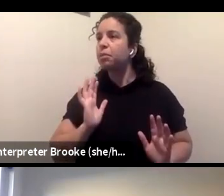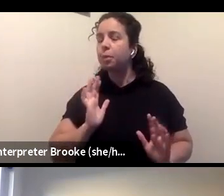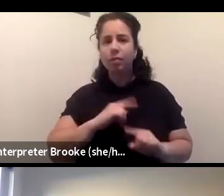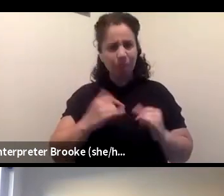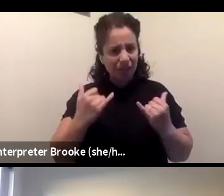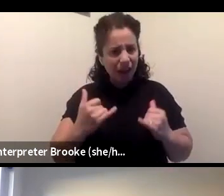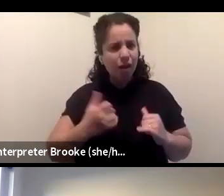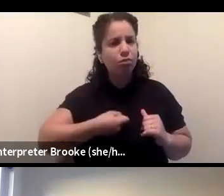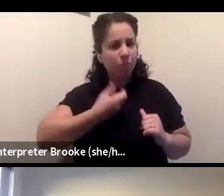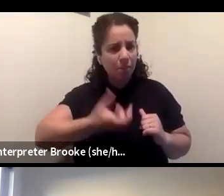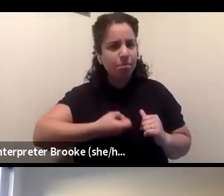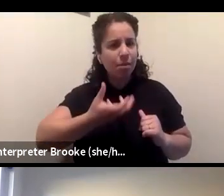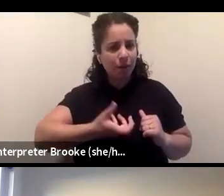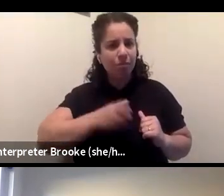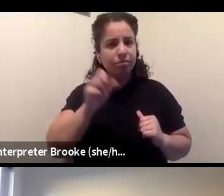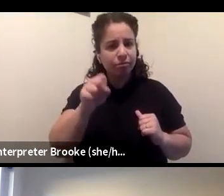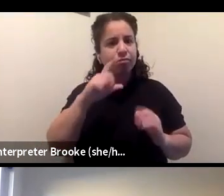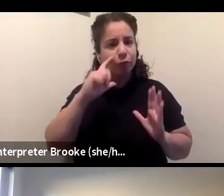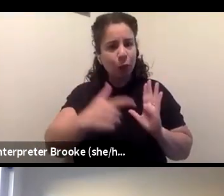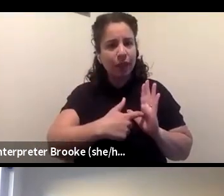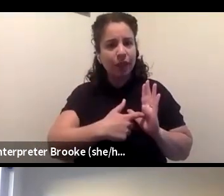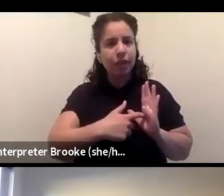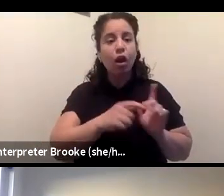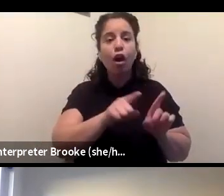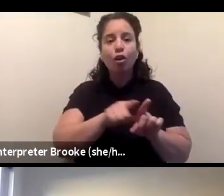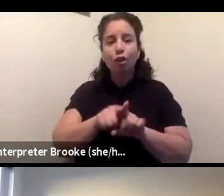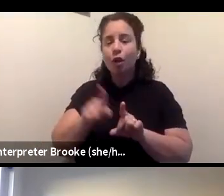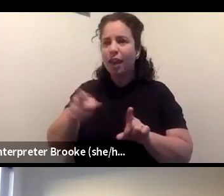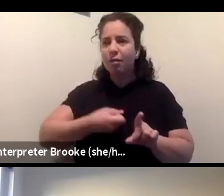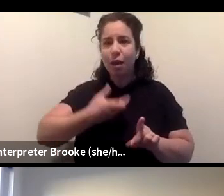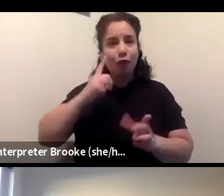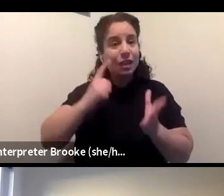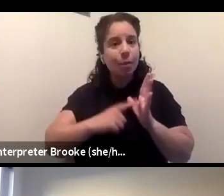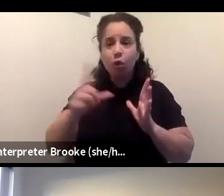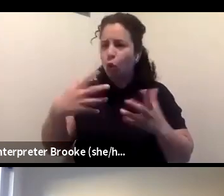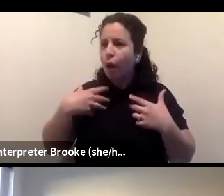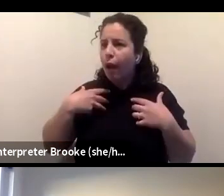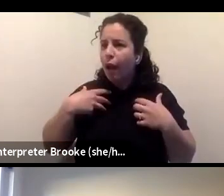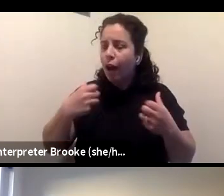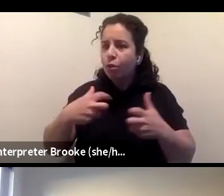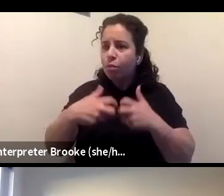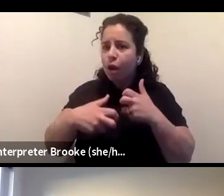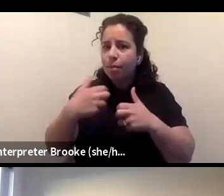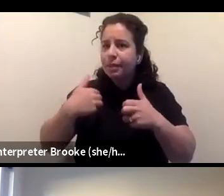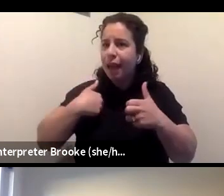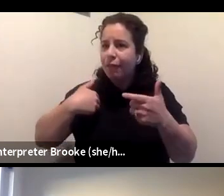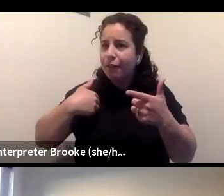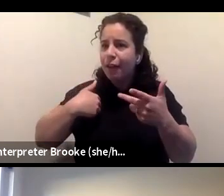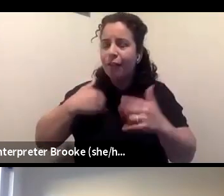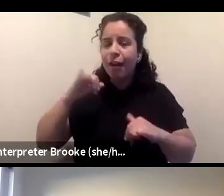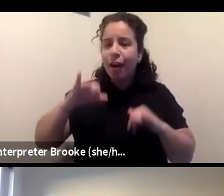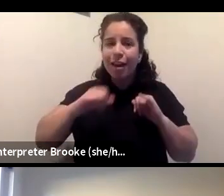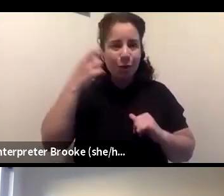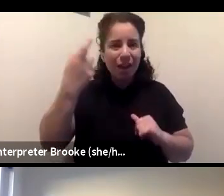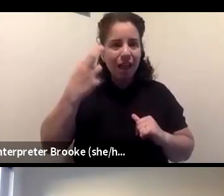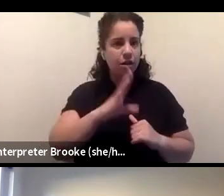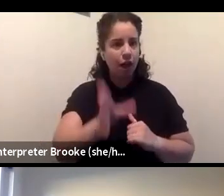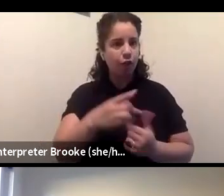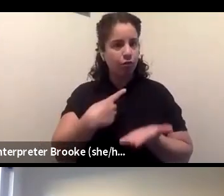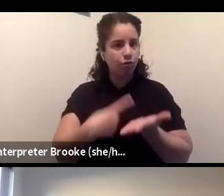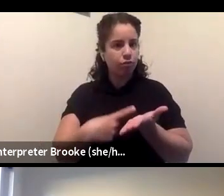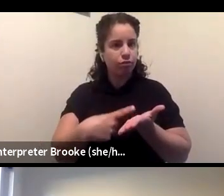about health conditions that I didn't know about before from other folks that we don't really talk about, you know, those